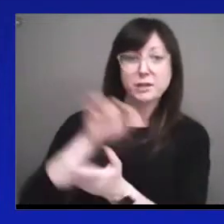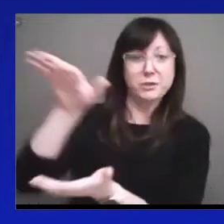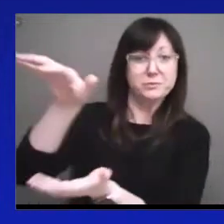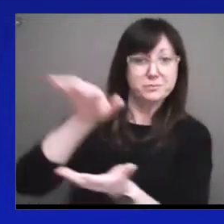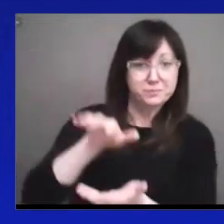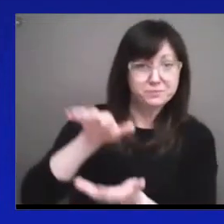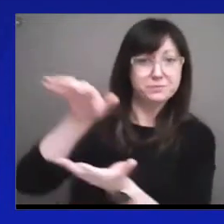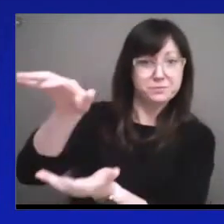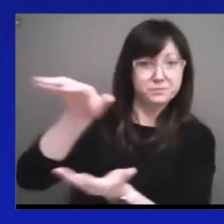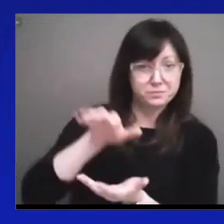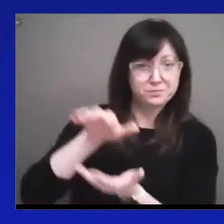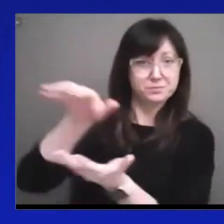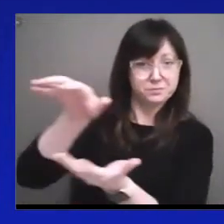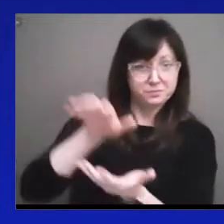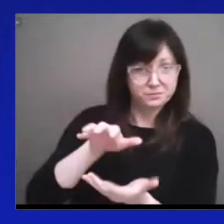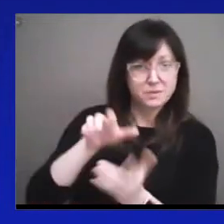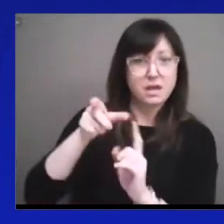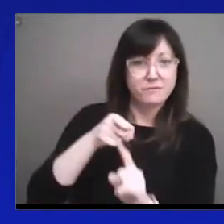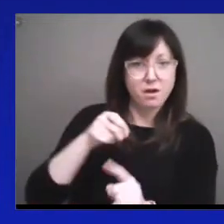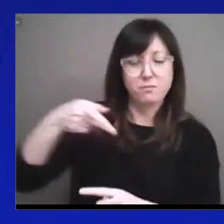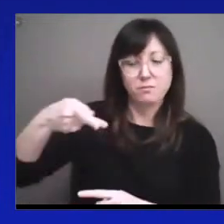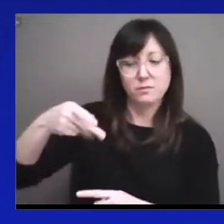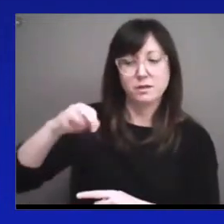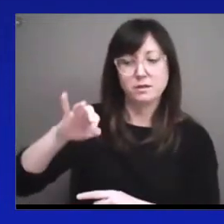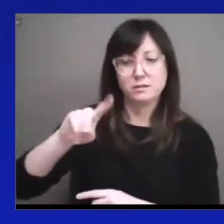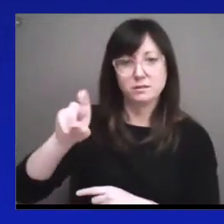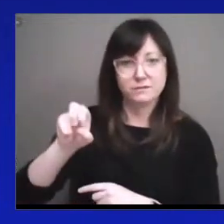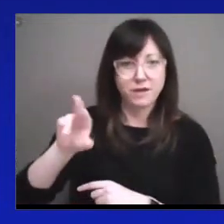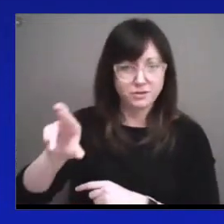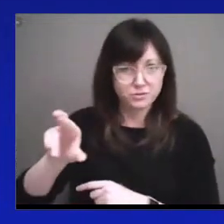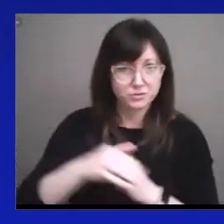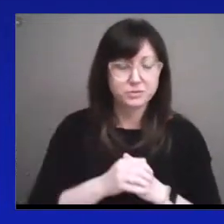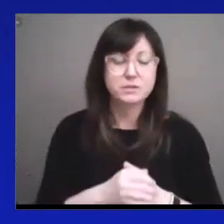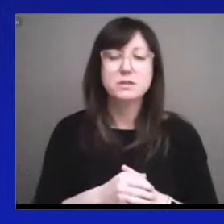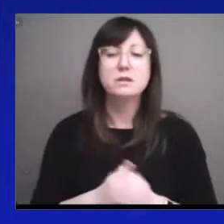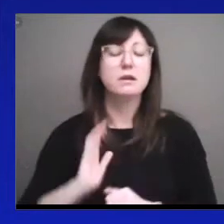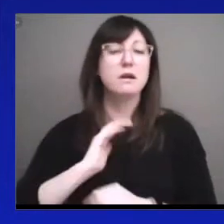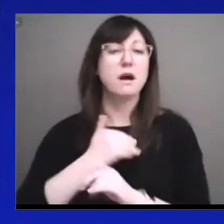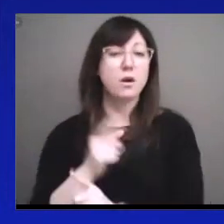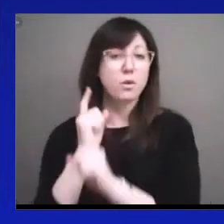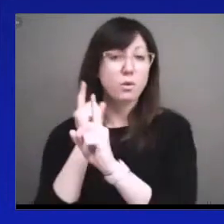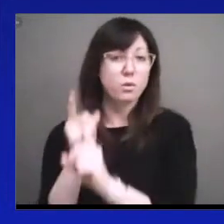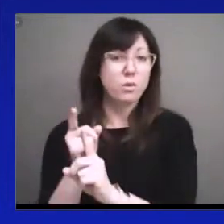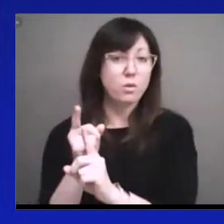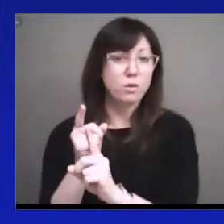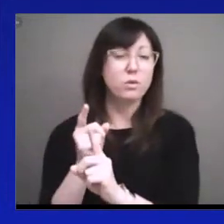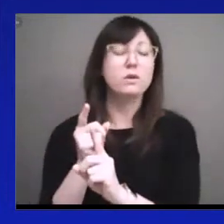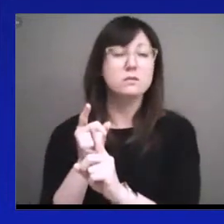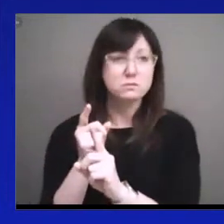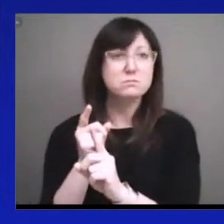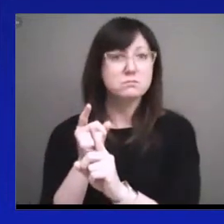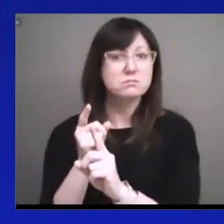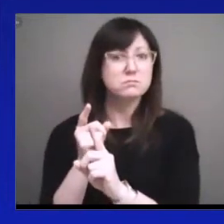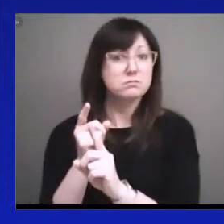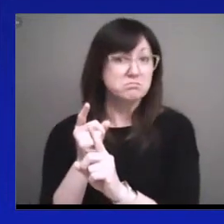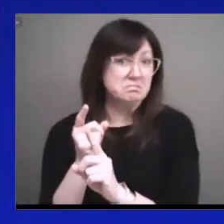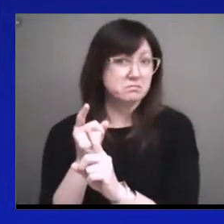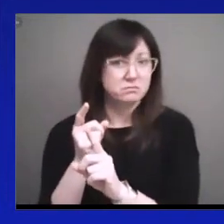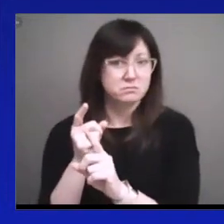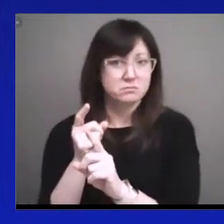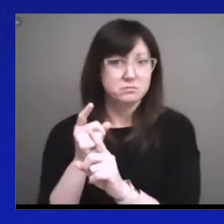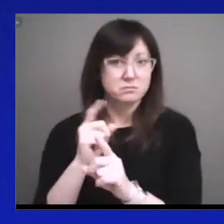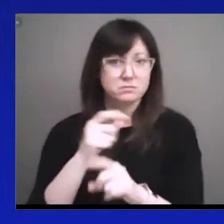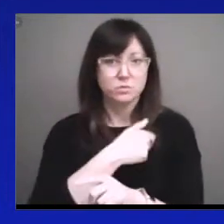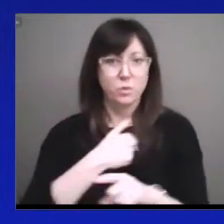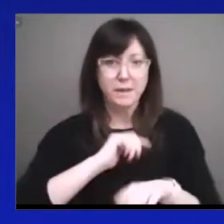from Pfizer. Our goals had been set out based on what the province had told us we would